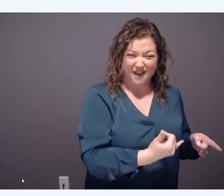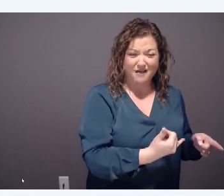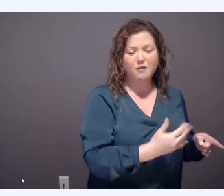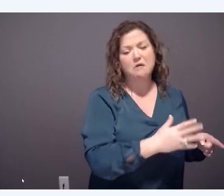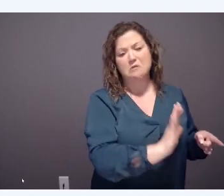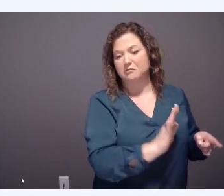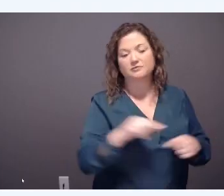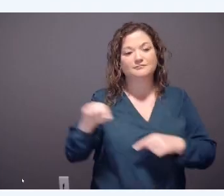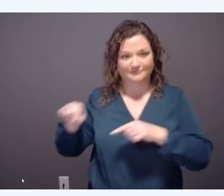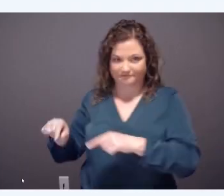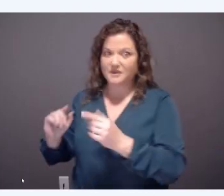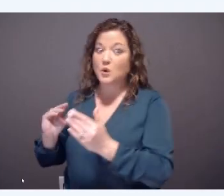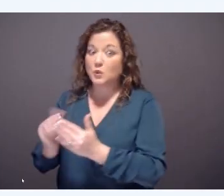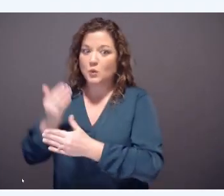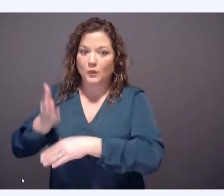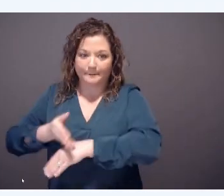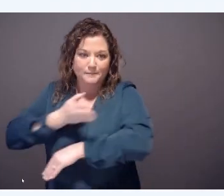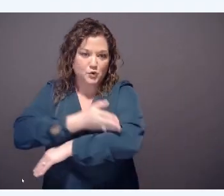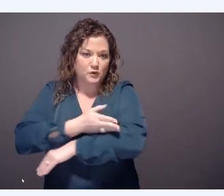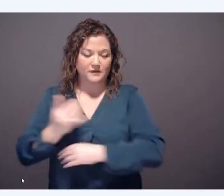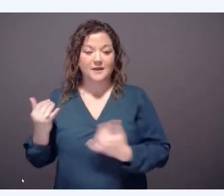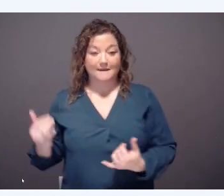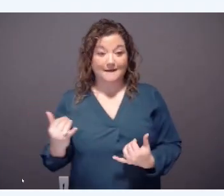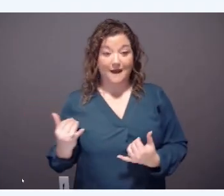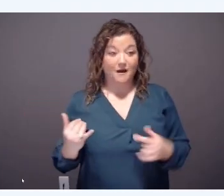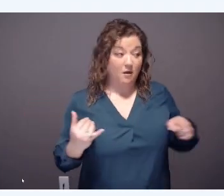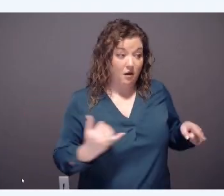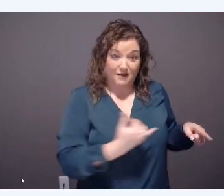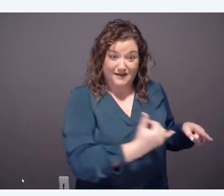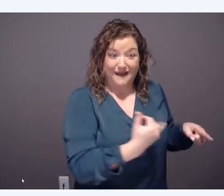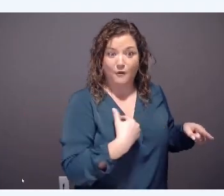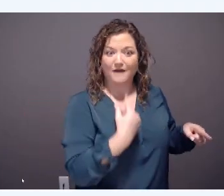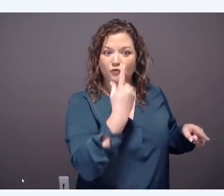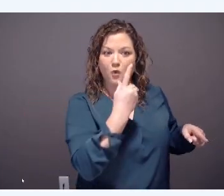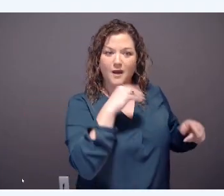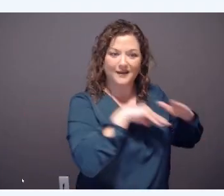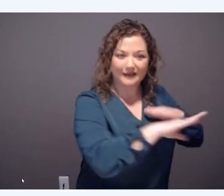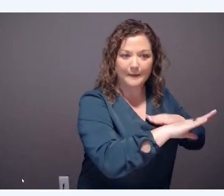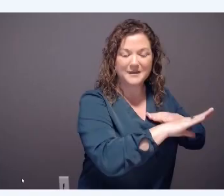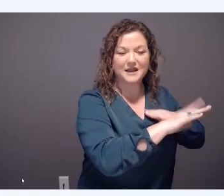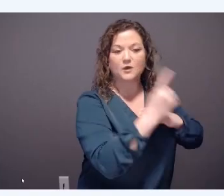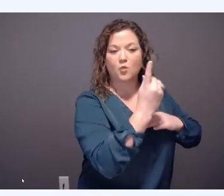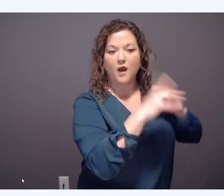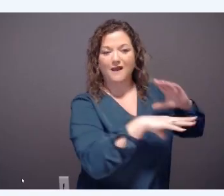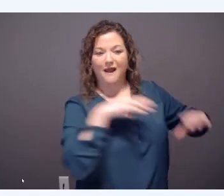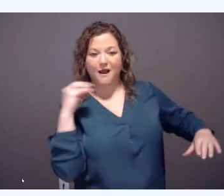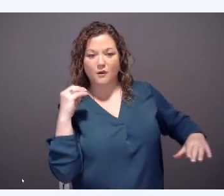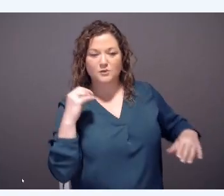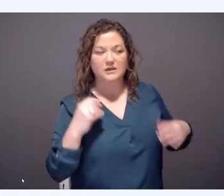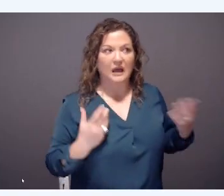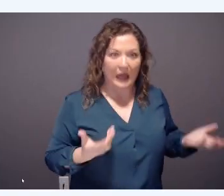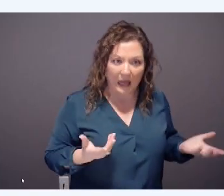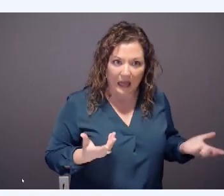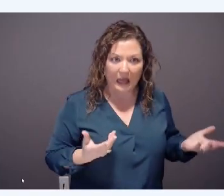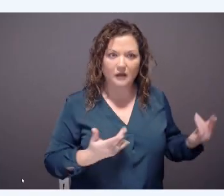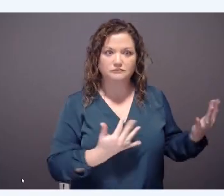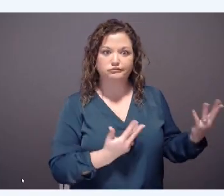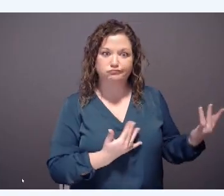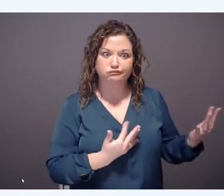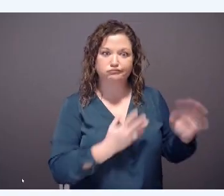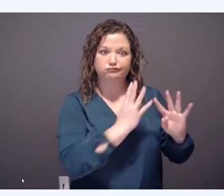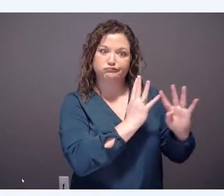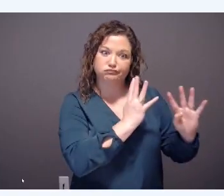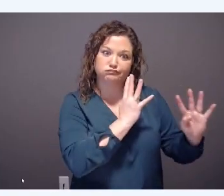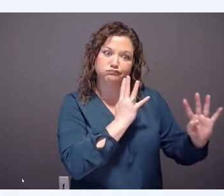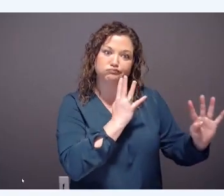landfill. Right now we have one inbound, one outbound scale, and so our wait or queue times are pretty lengthy during the heavy